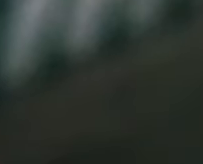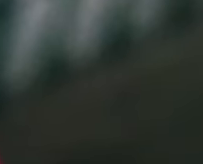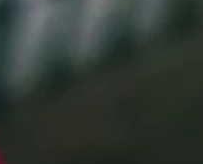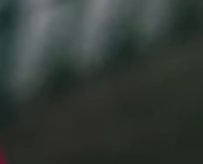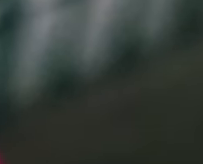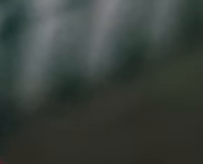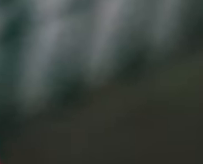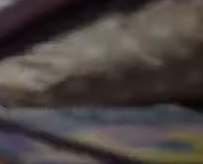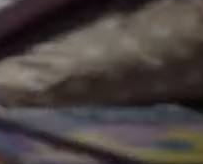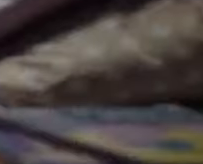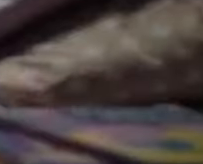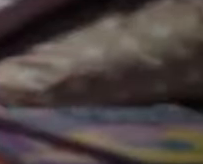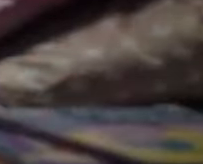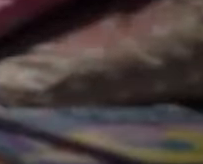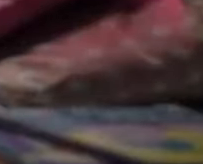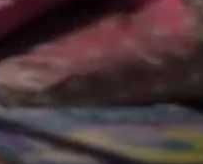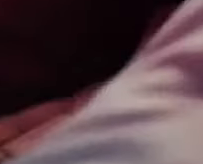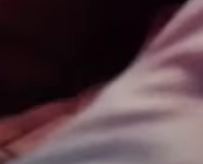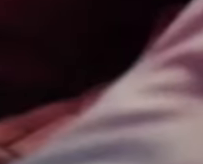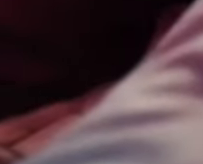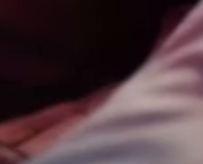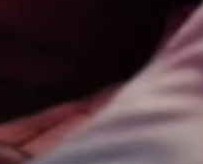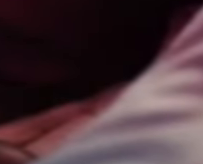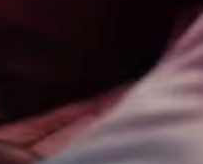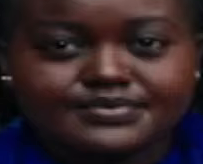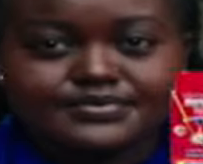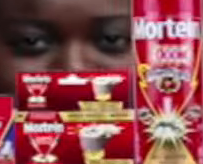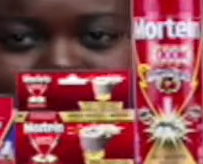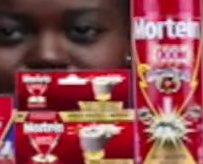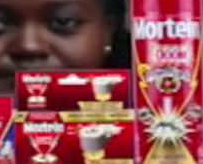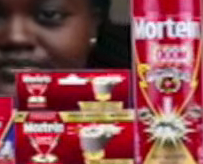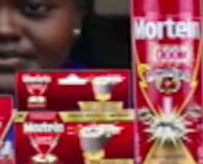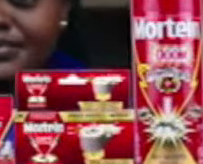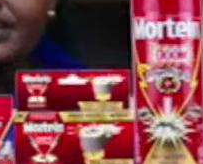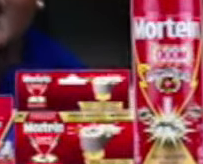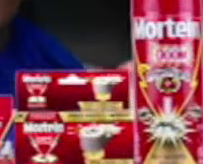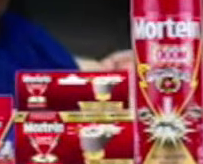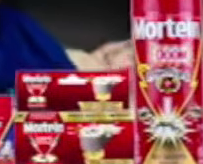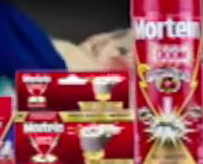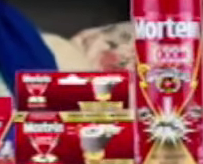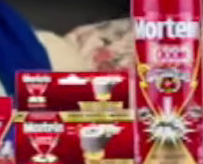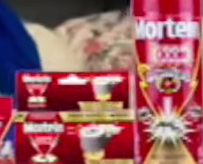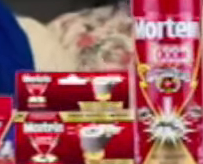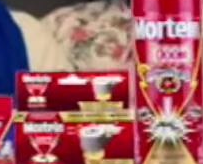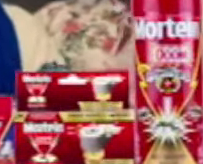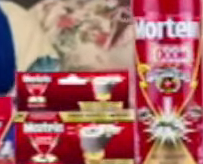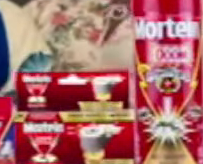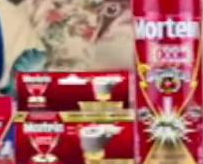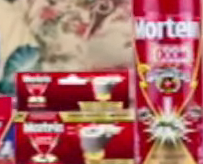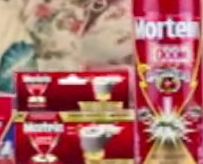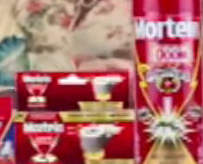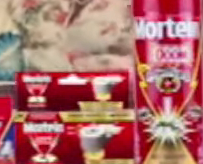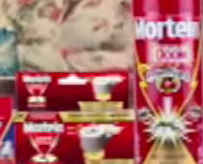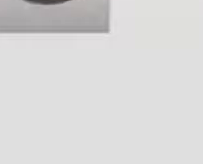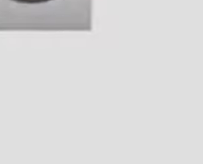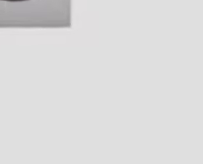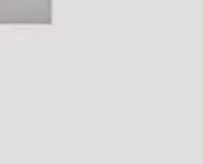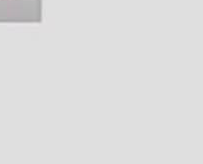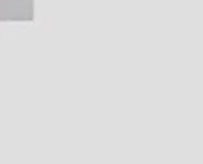of how we, you and I, can fight to end malaria. Mortein Doom, Kenya's number one